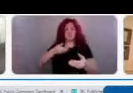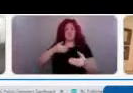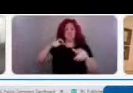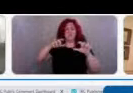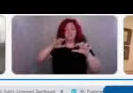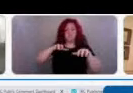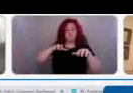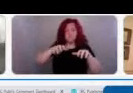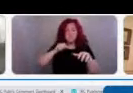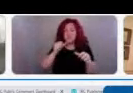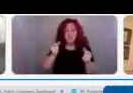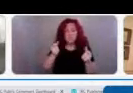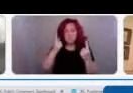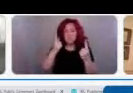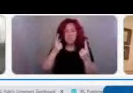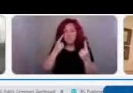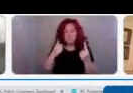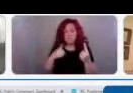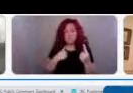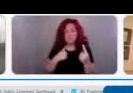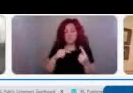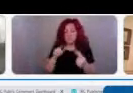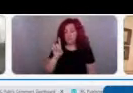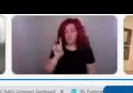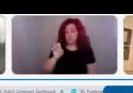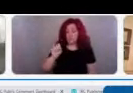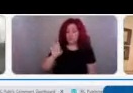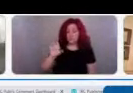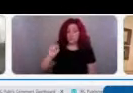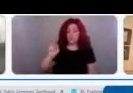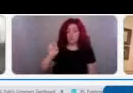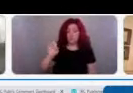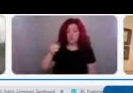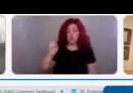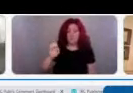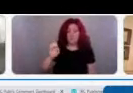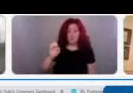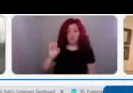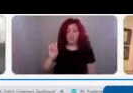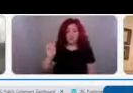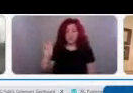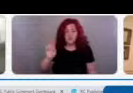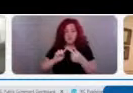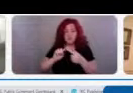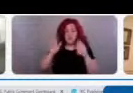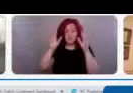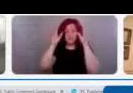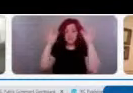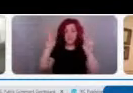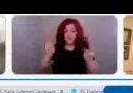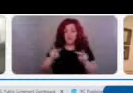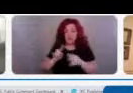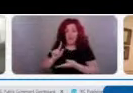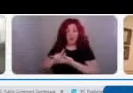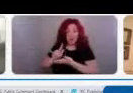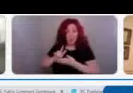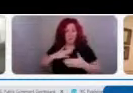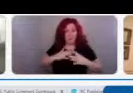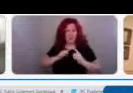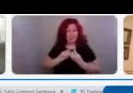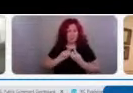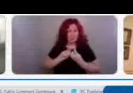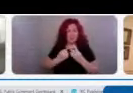it doesn't make sense to me for desert ridge and deer valley airport to be in my district the the western